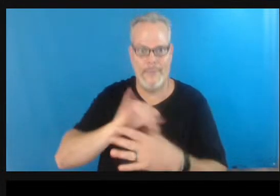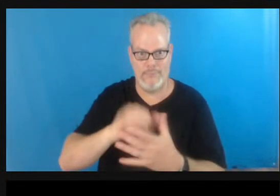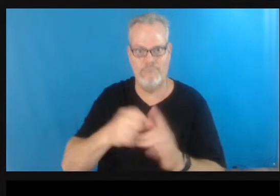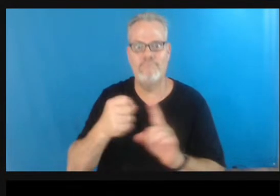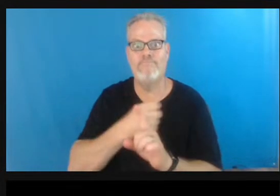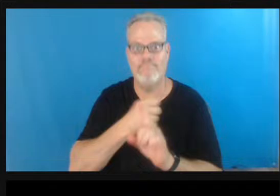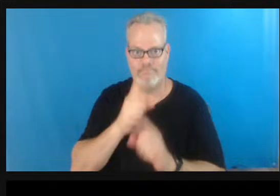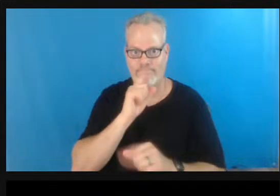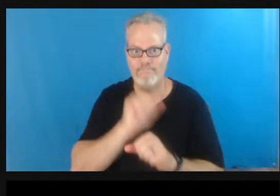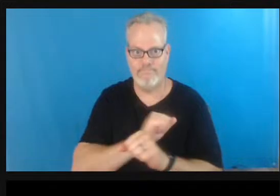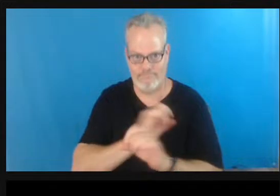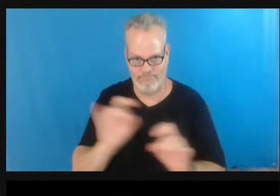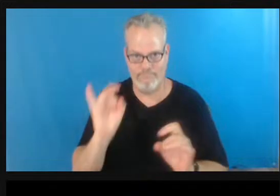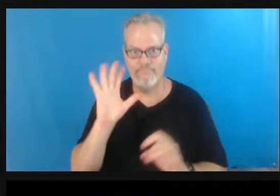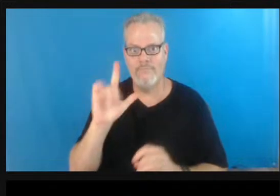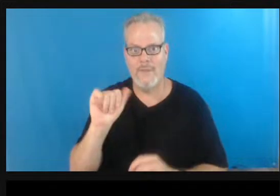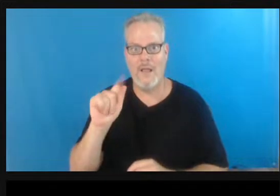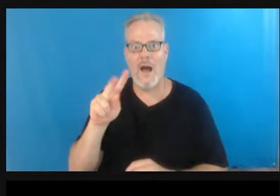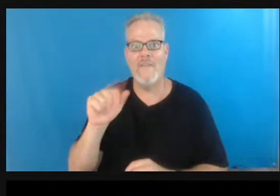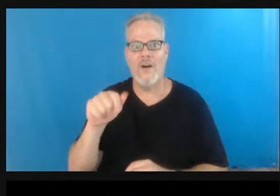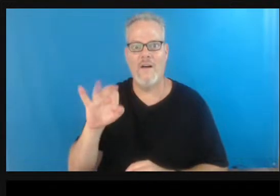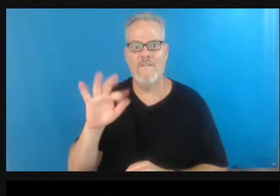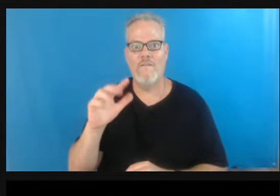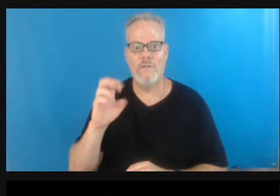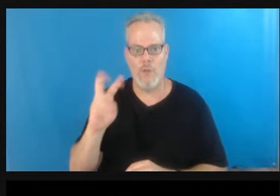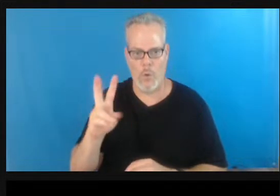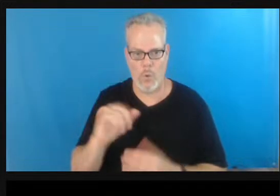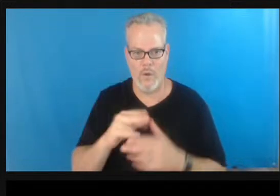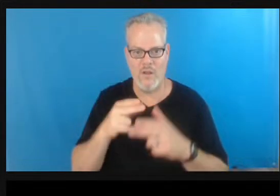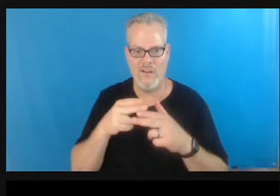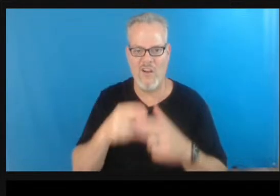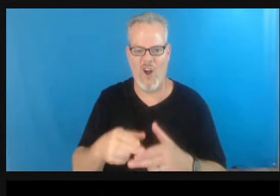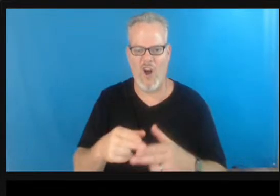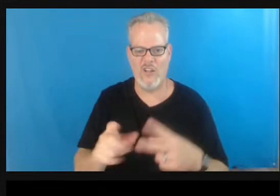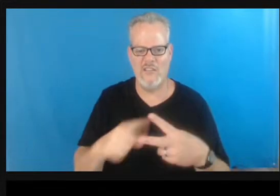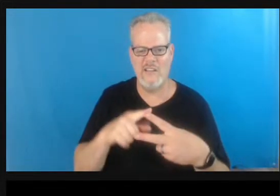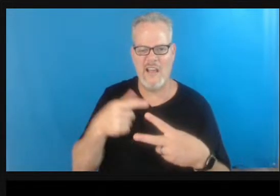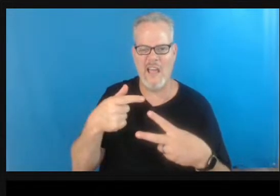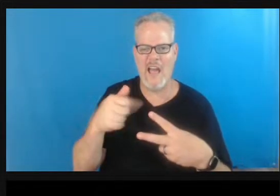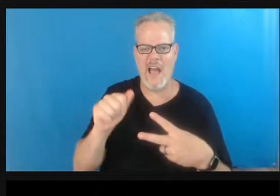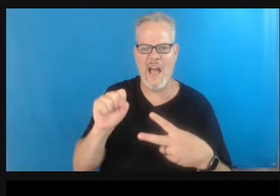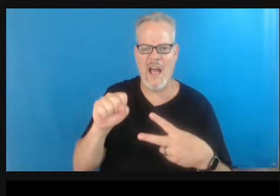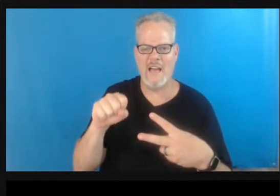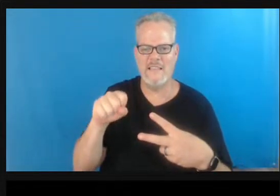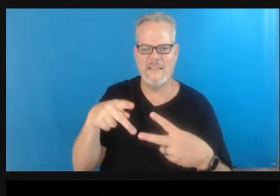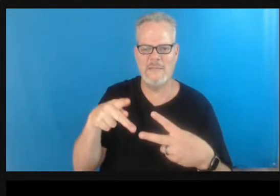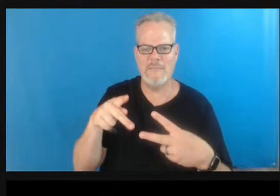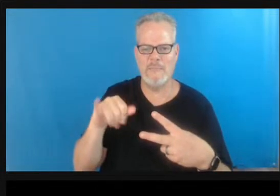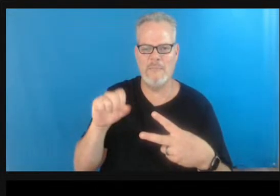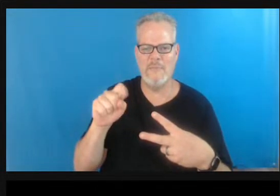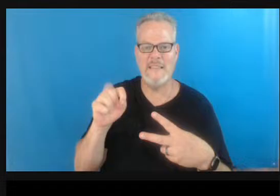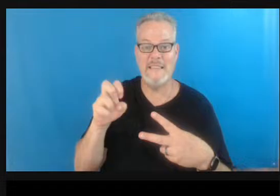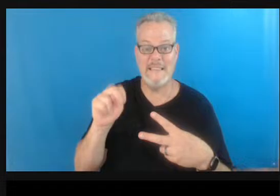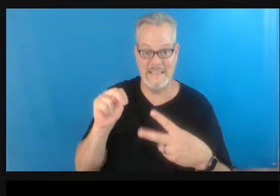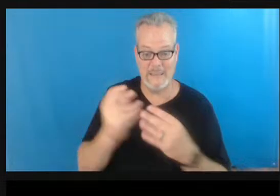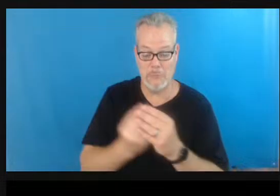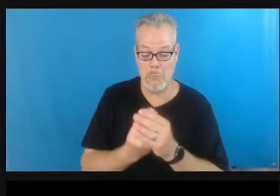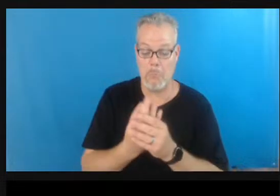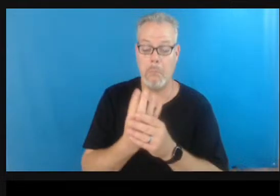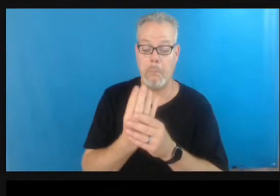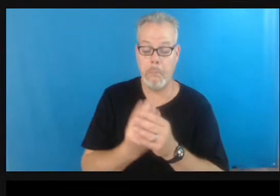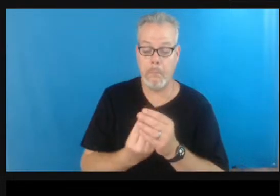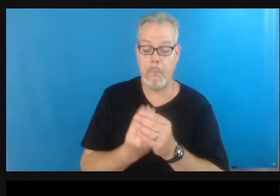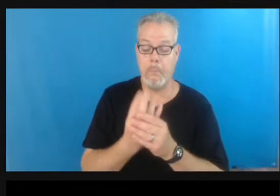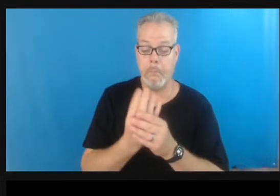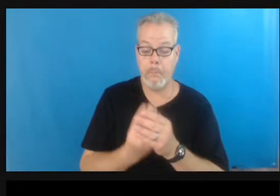So they note that the gas pistoning events begin on Sunday morning.